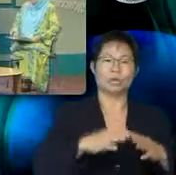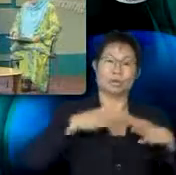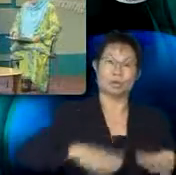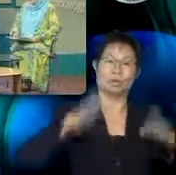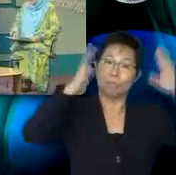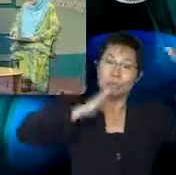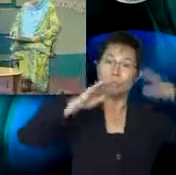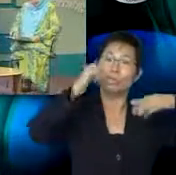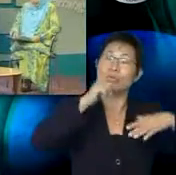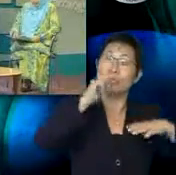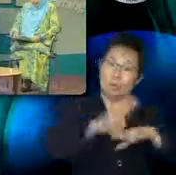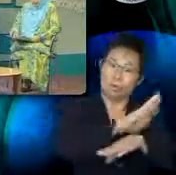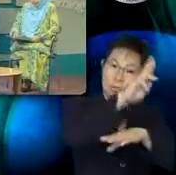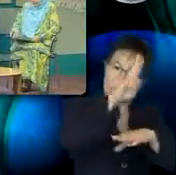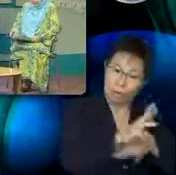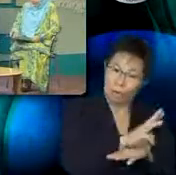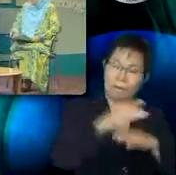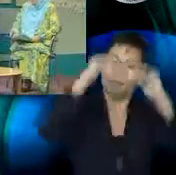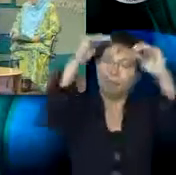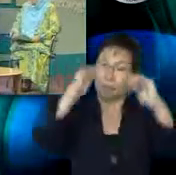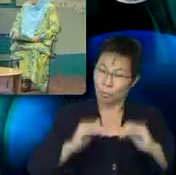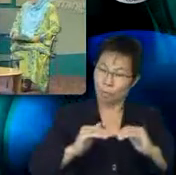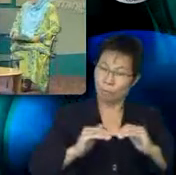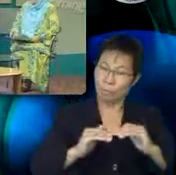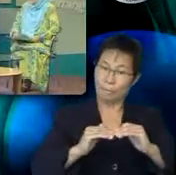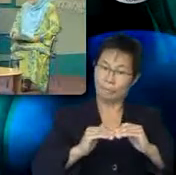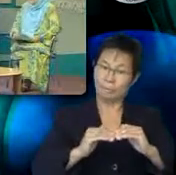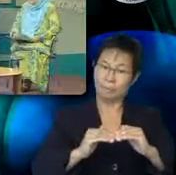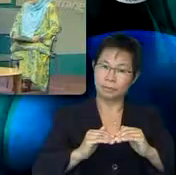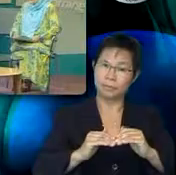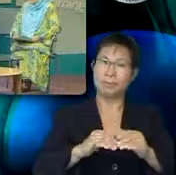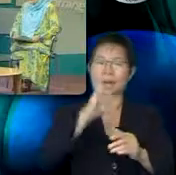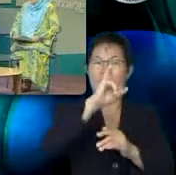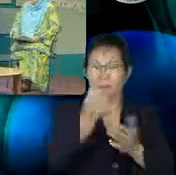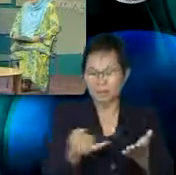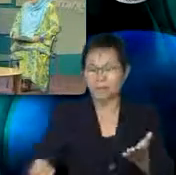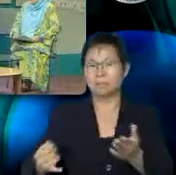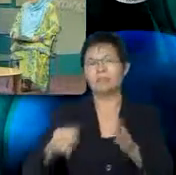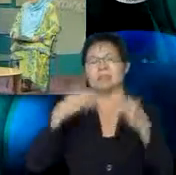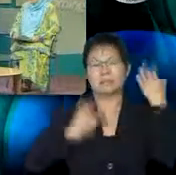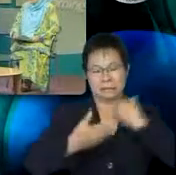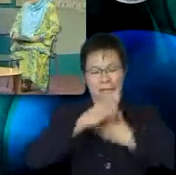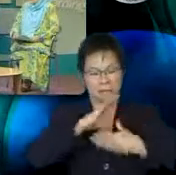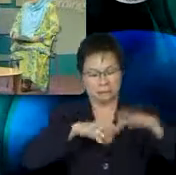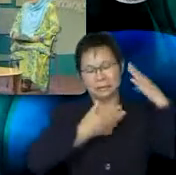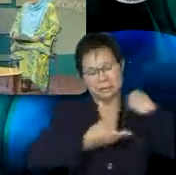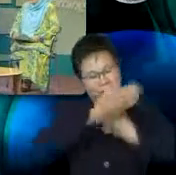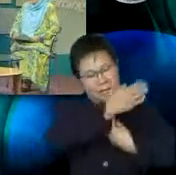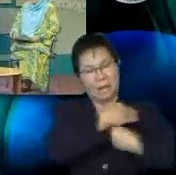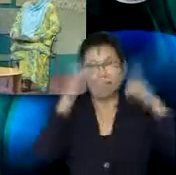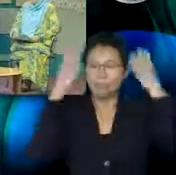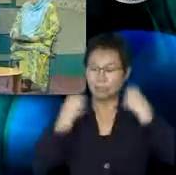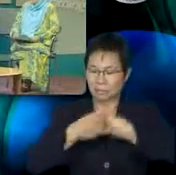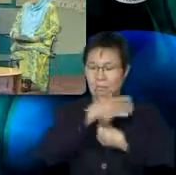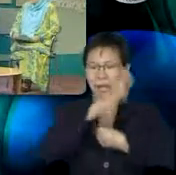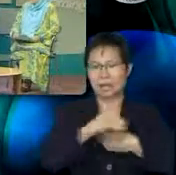that Malaysian women wear. And then she moved on to the items such as the scarf and the boots. Which